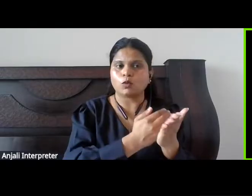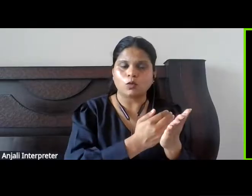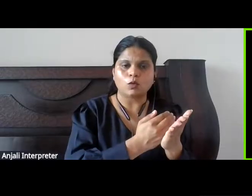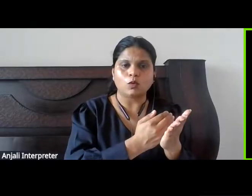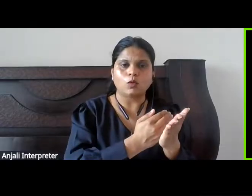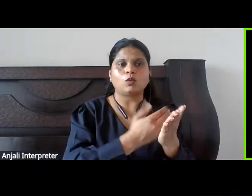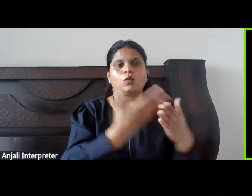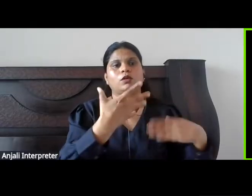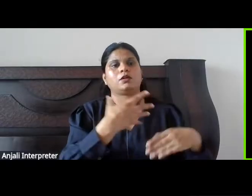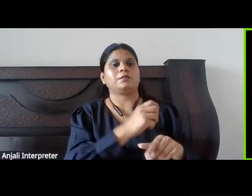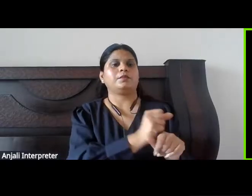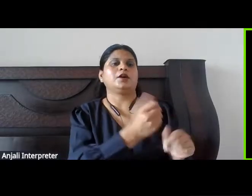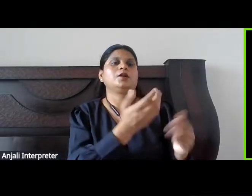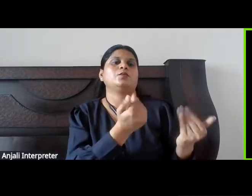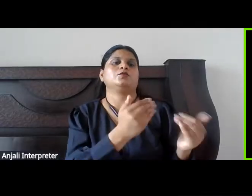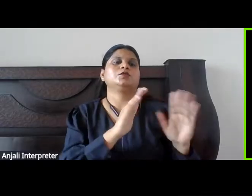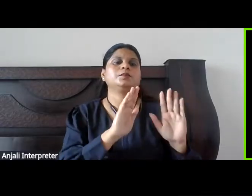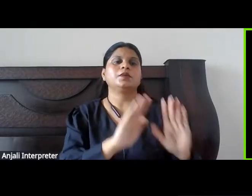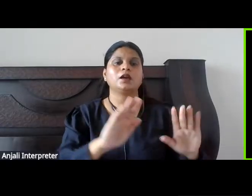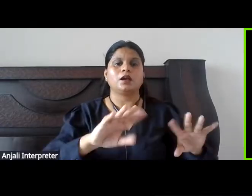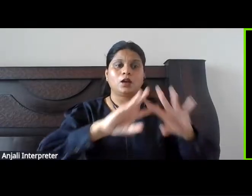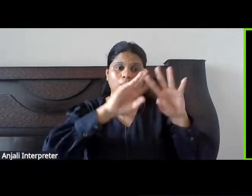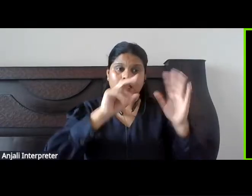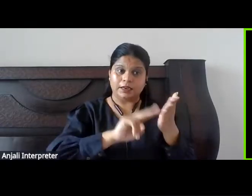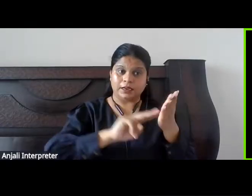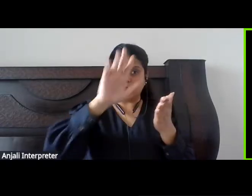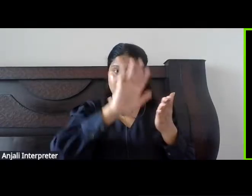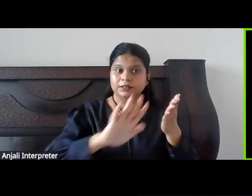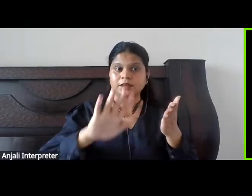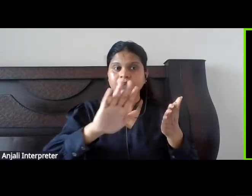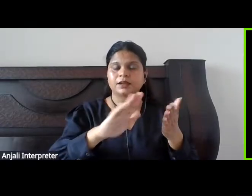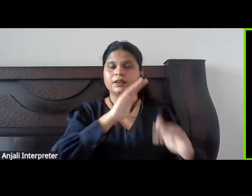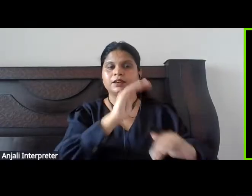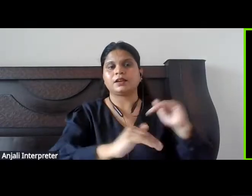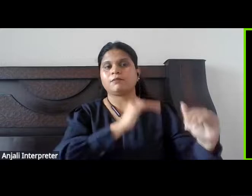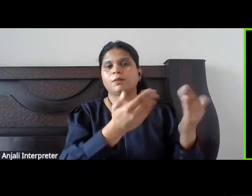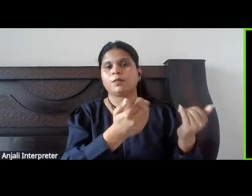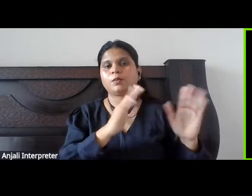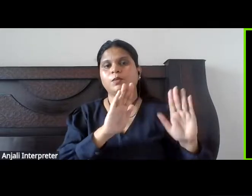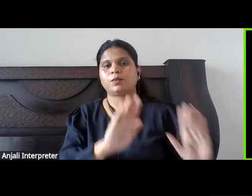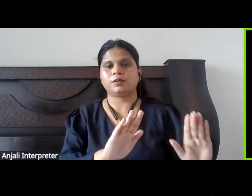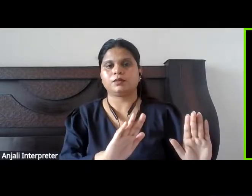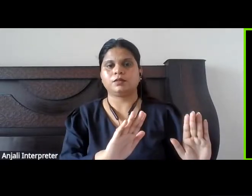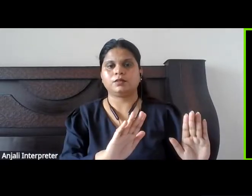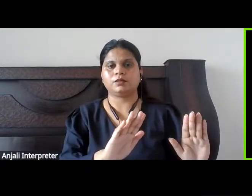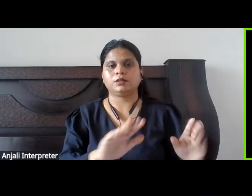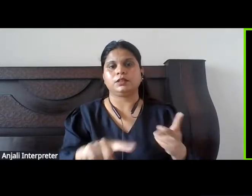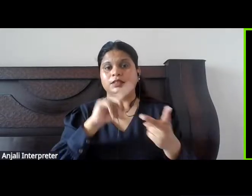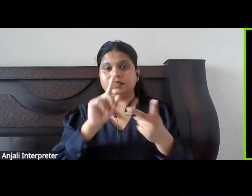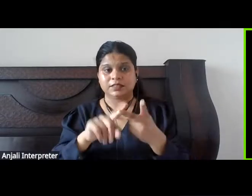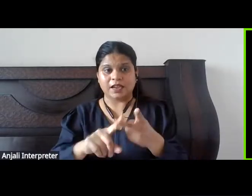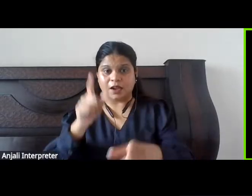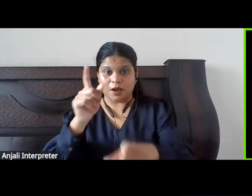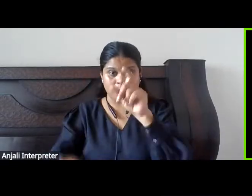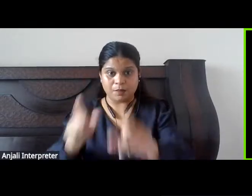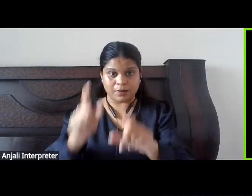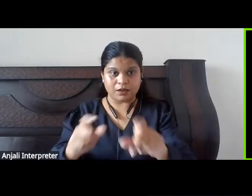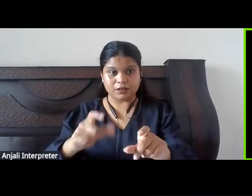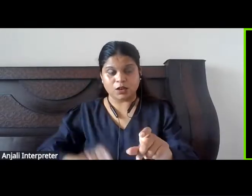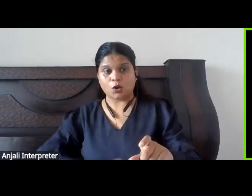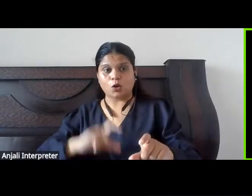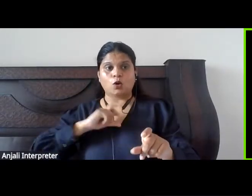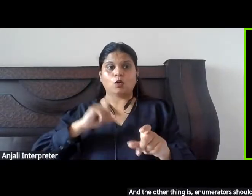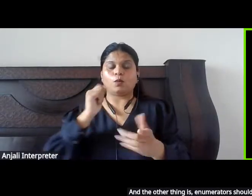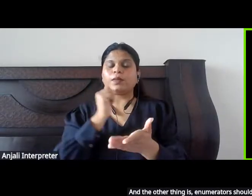the holistic development of the nation. And the other thing is, enumerators should be given the confidence and should